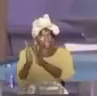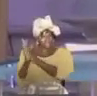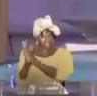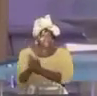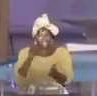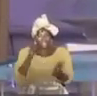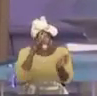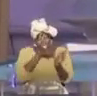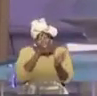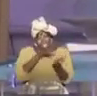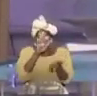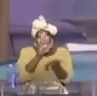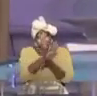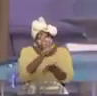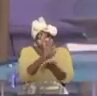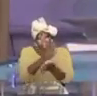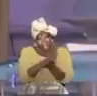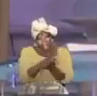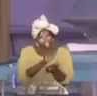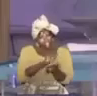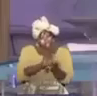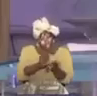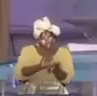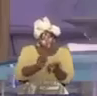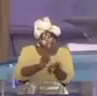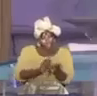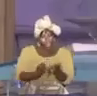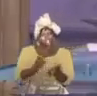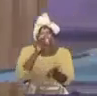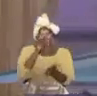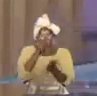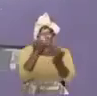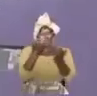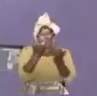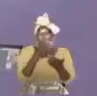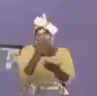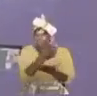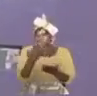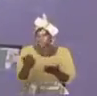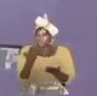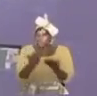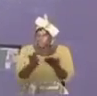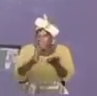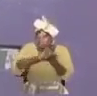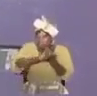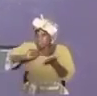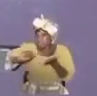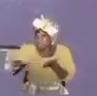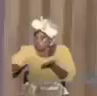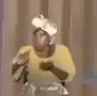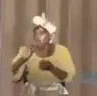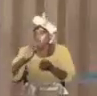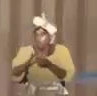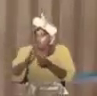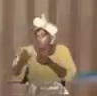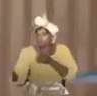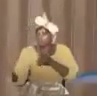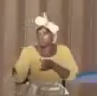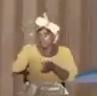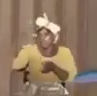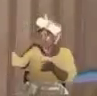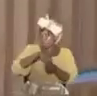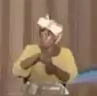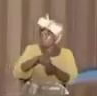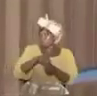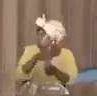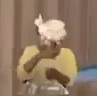that request is usually something you want to get out of your life or something you want to bring into your life. The